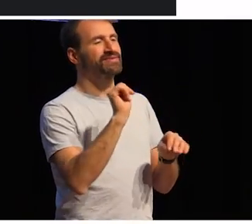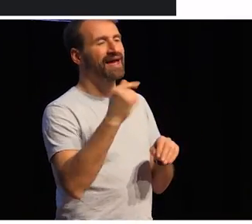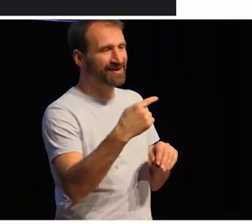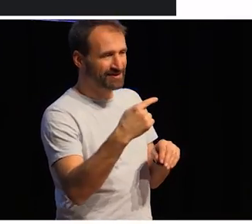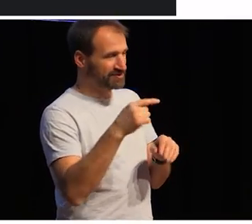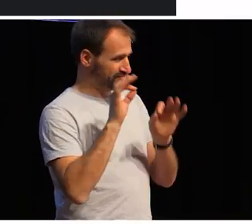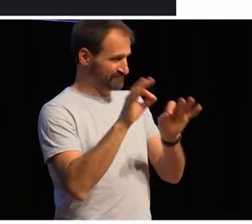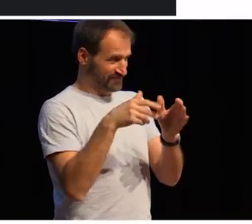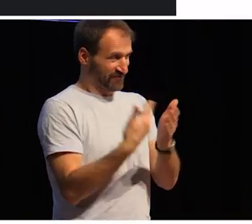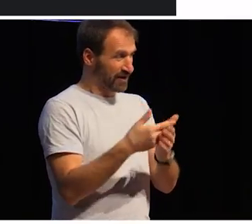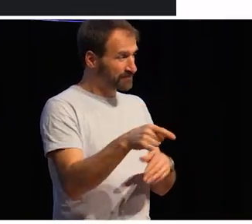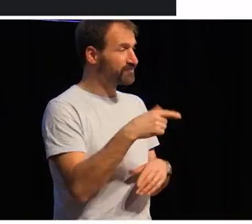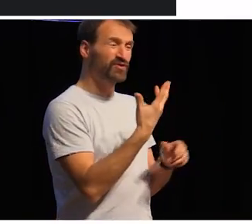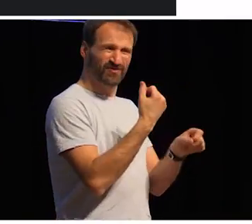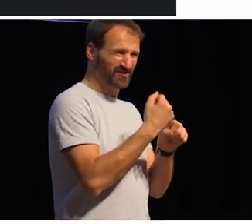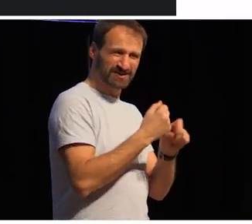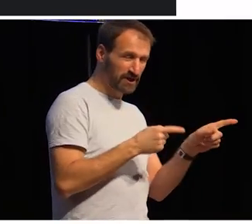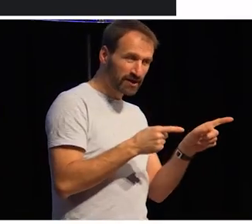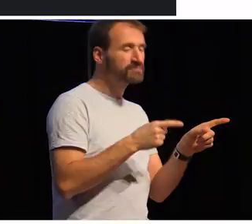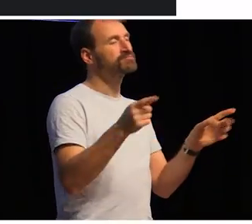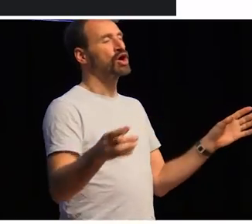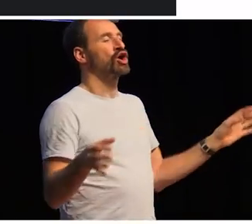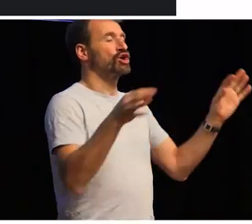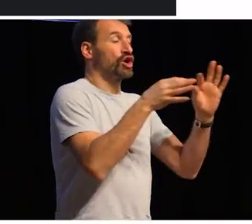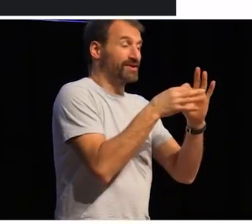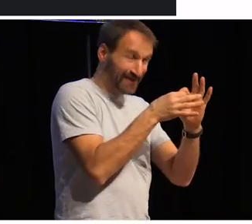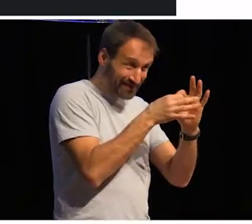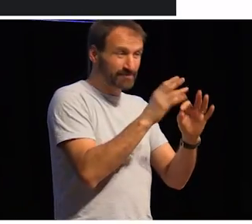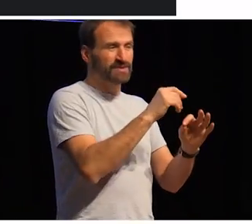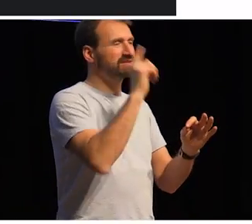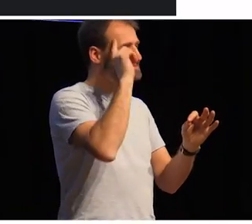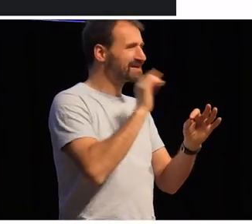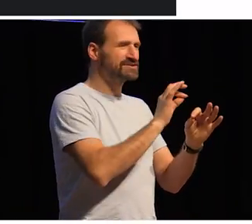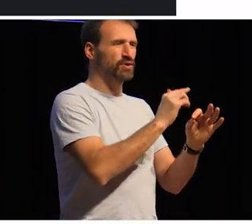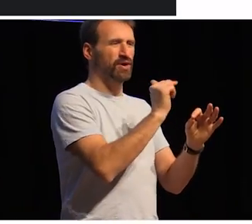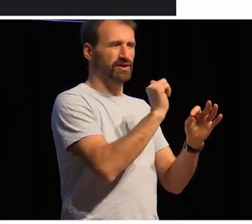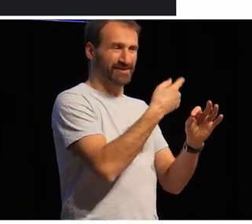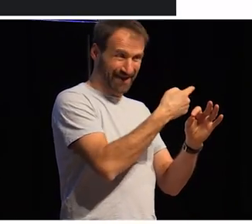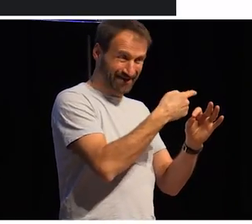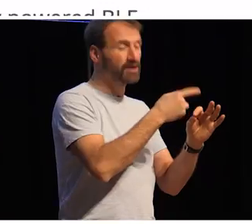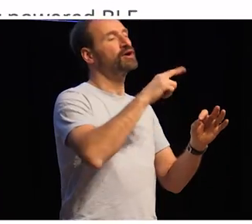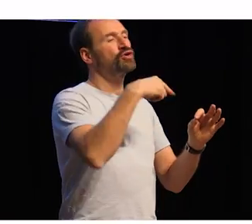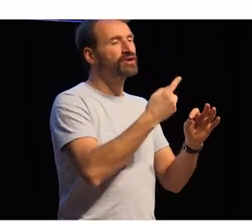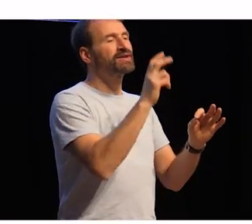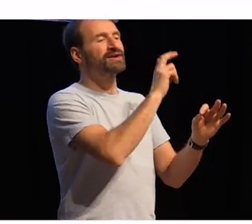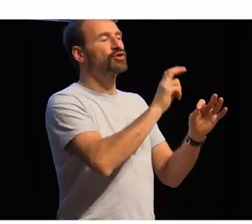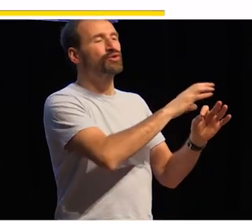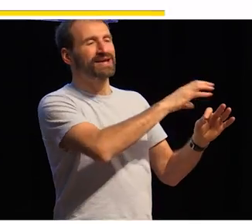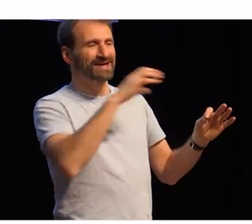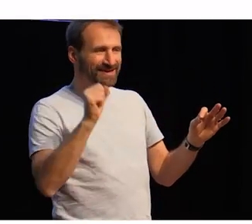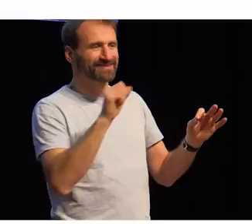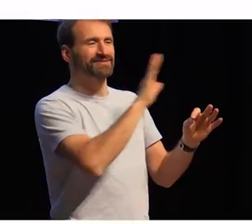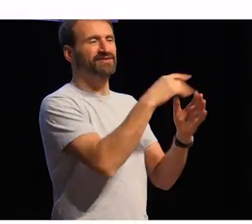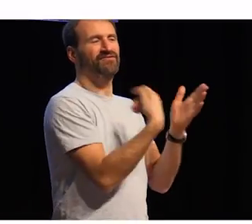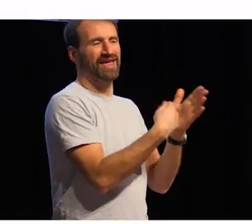wireless capability does is that you connect to the sensor tag, and then you read the sensor value. Now, remember I told